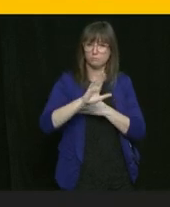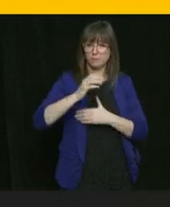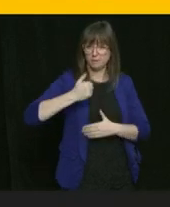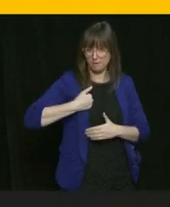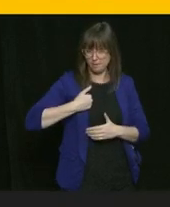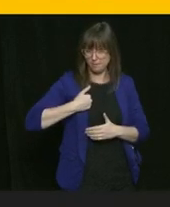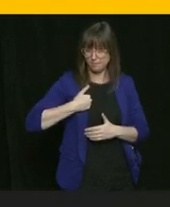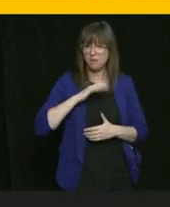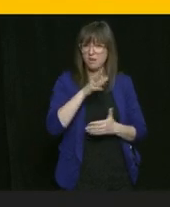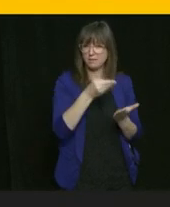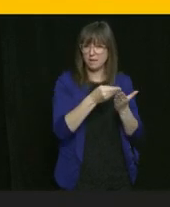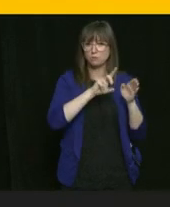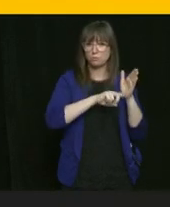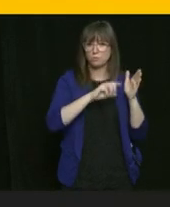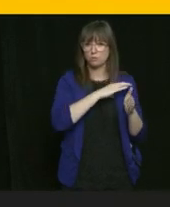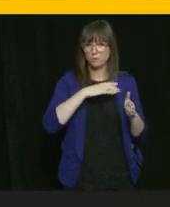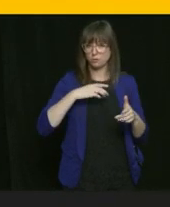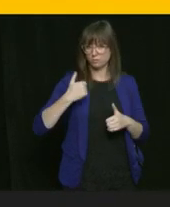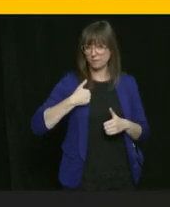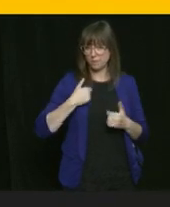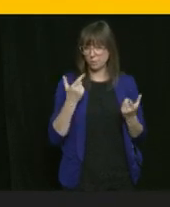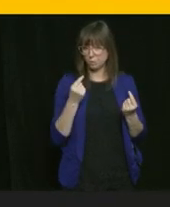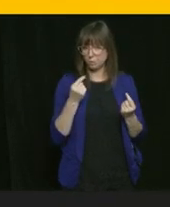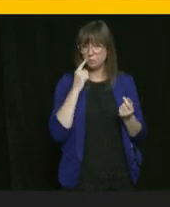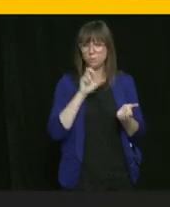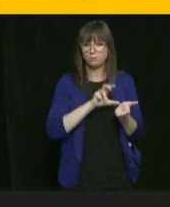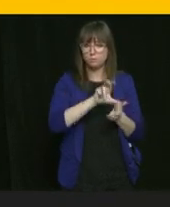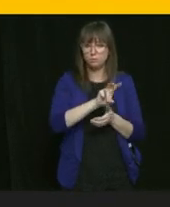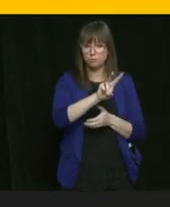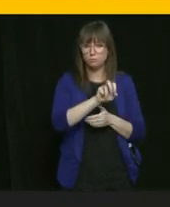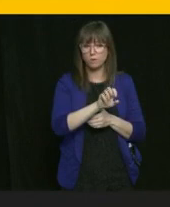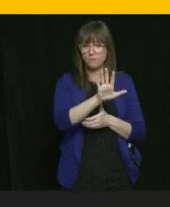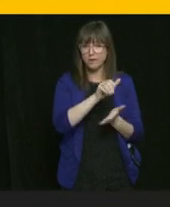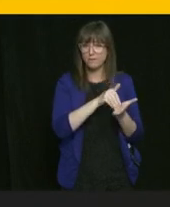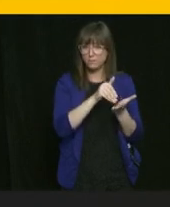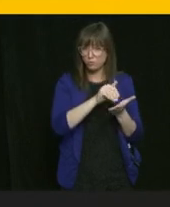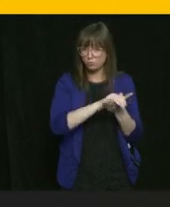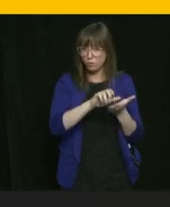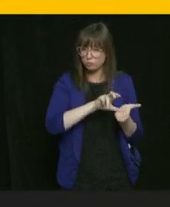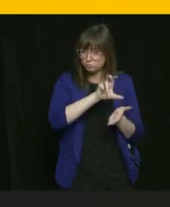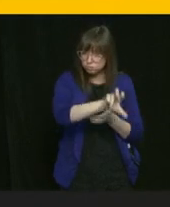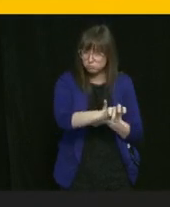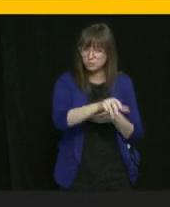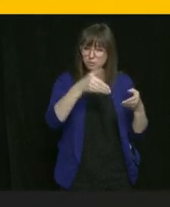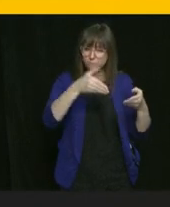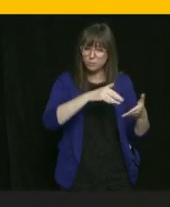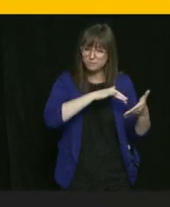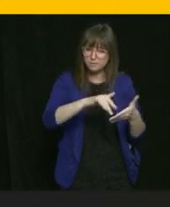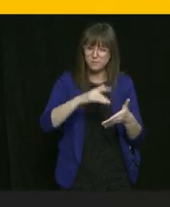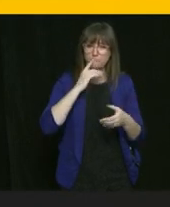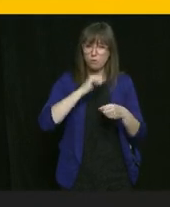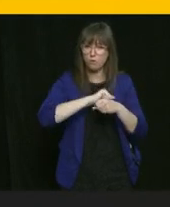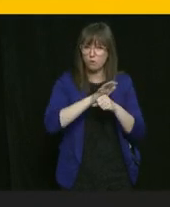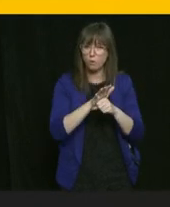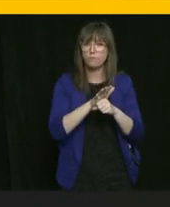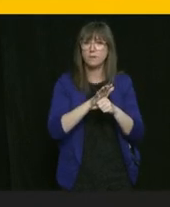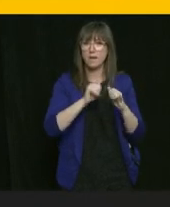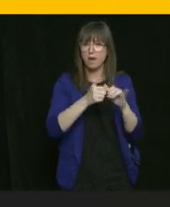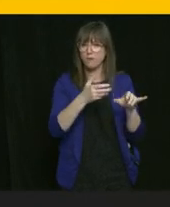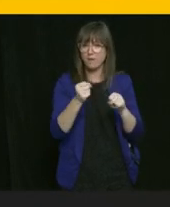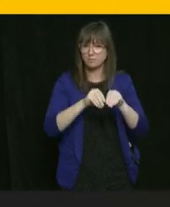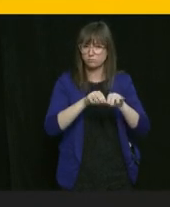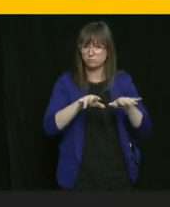will allow researchers from McMaster also invest $2.5 million in a study on the rate of COVID-19 infection